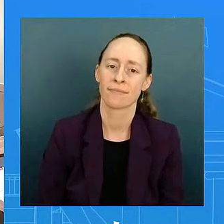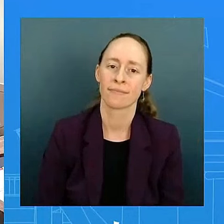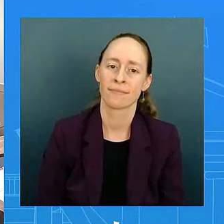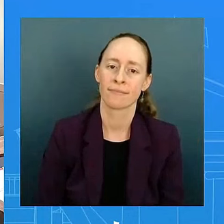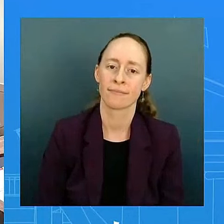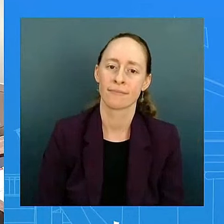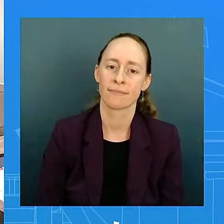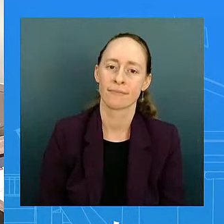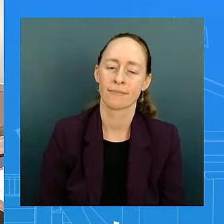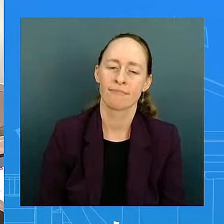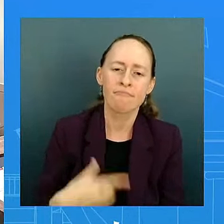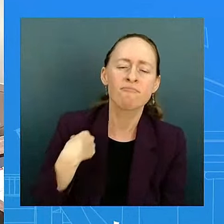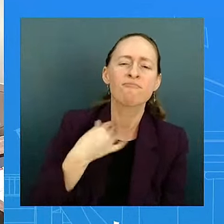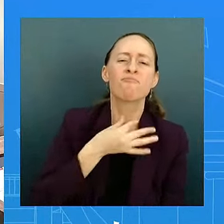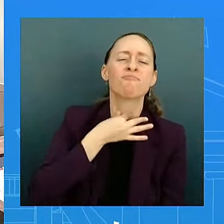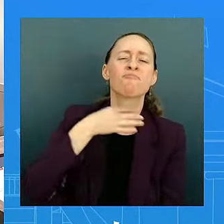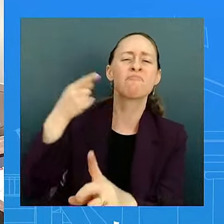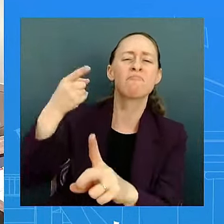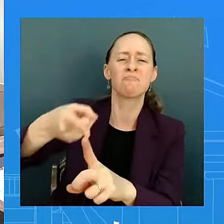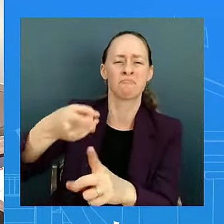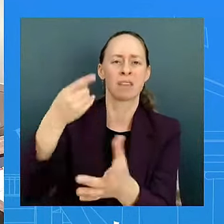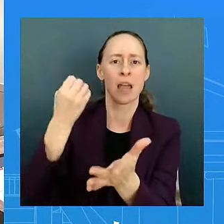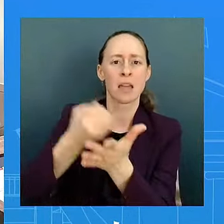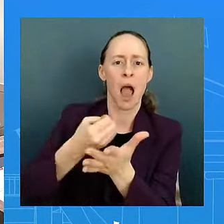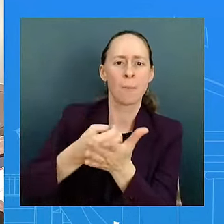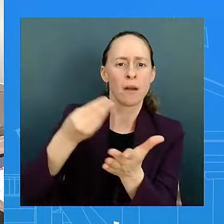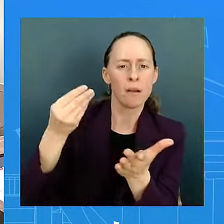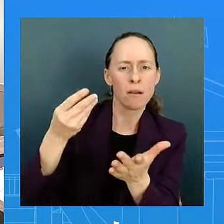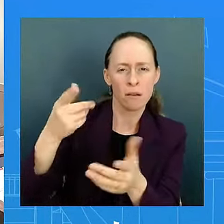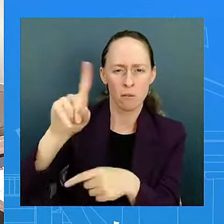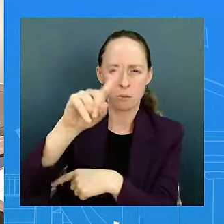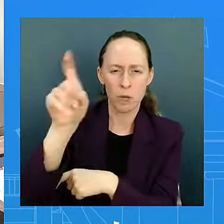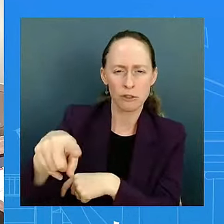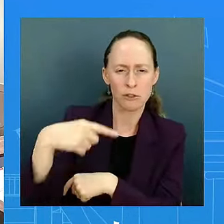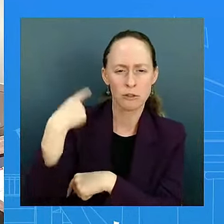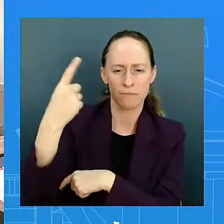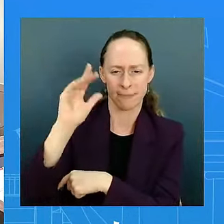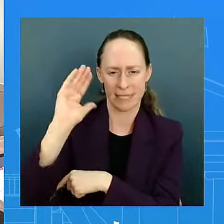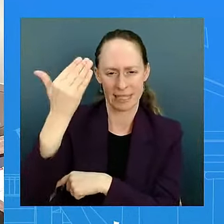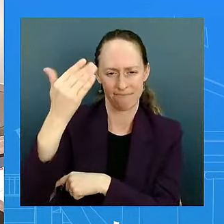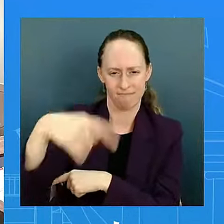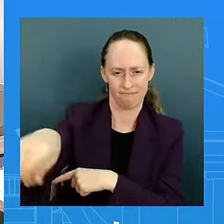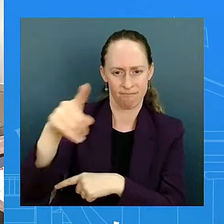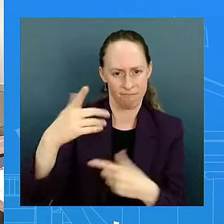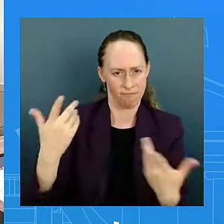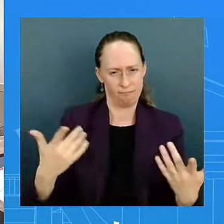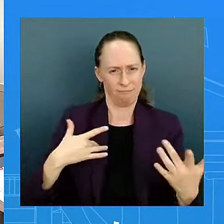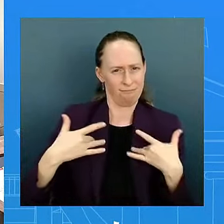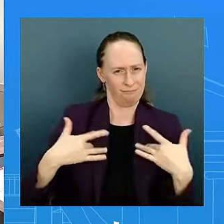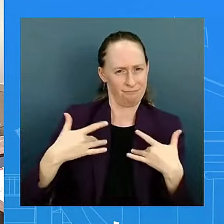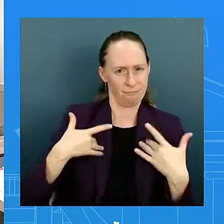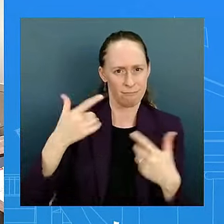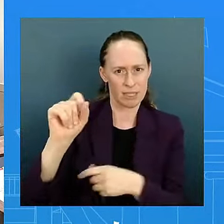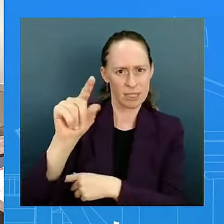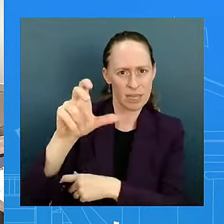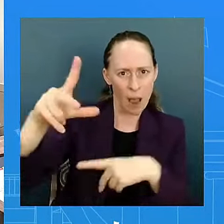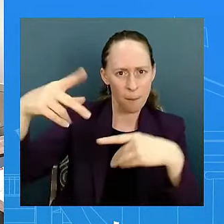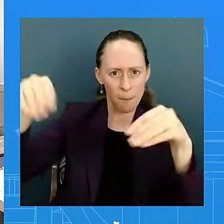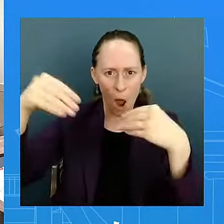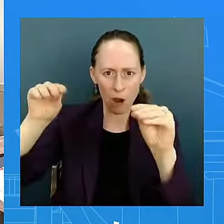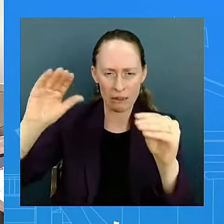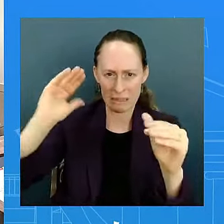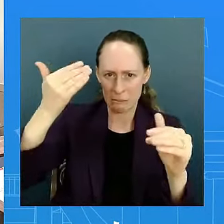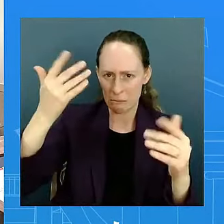is not so much about the stock market reaction specifically, but that it reveals